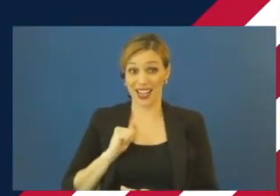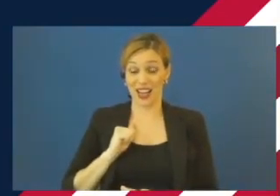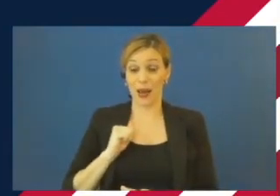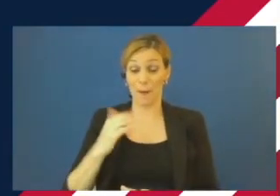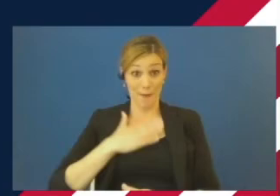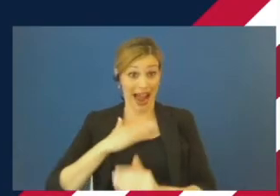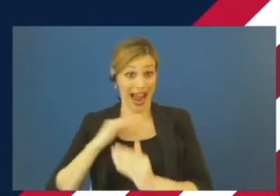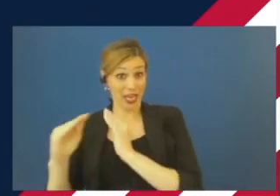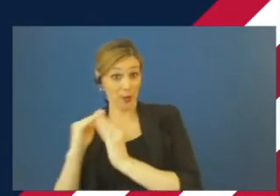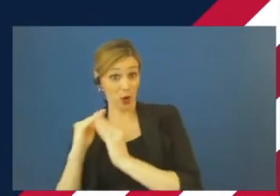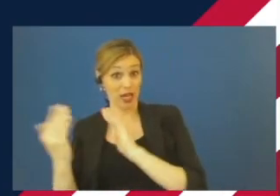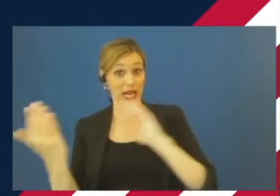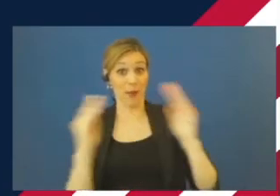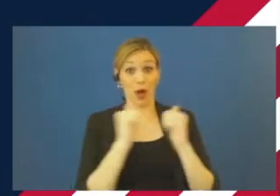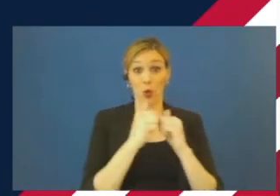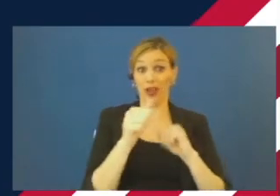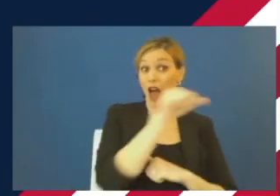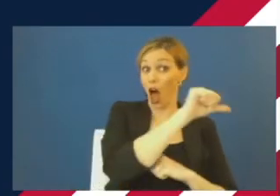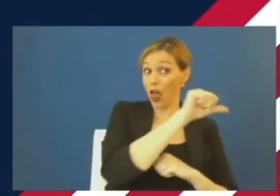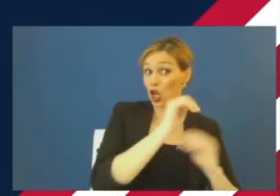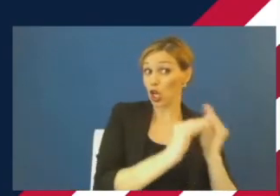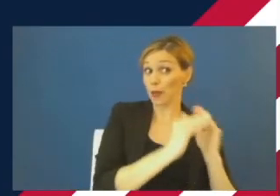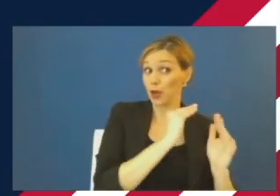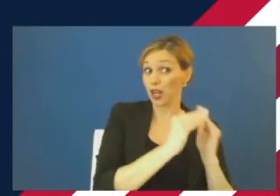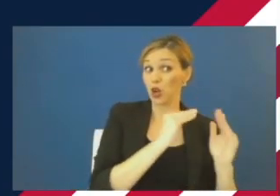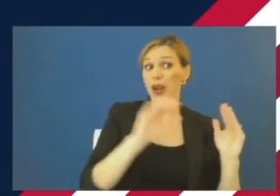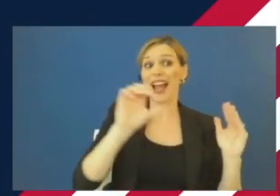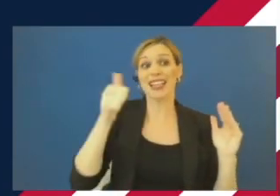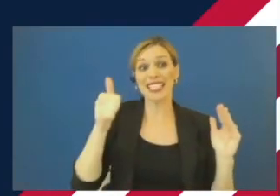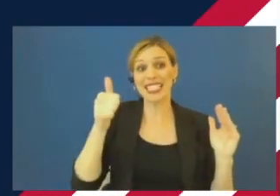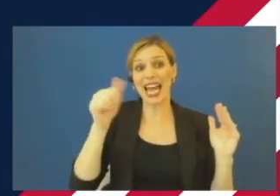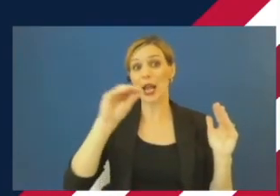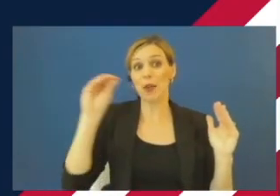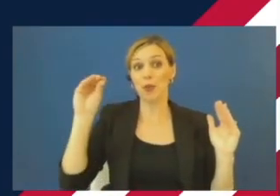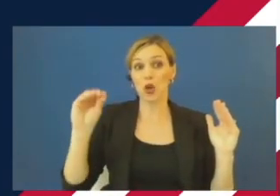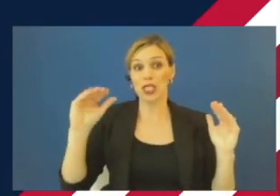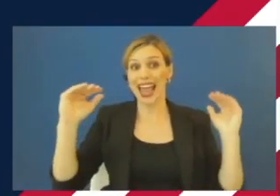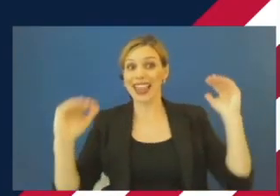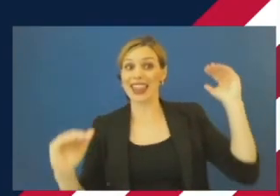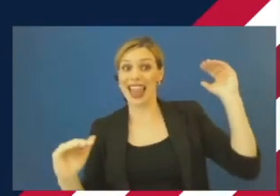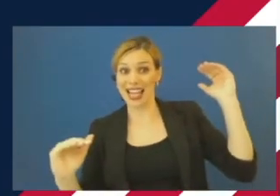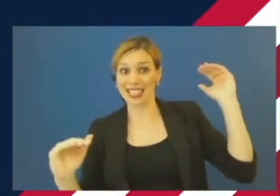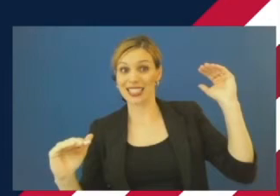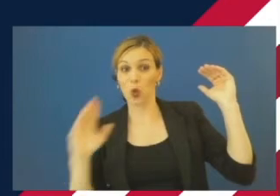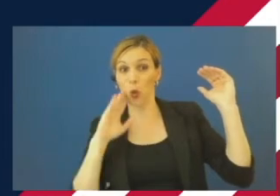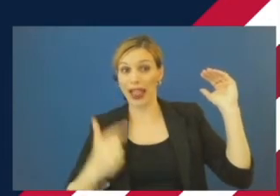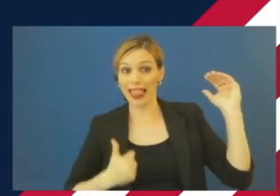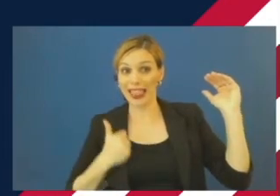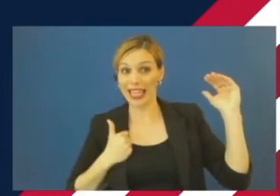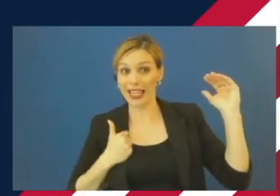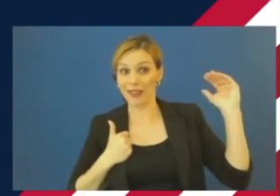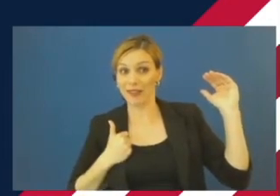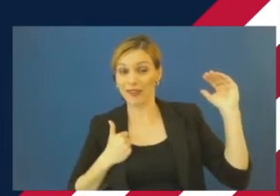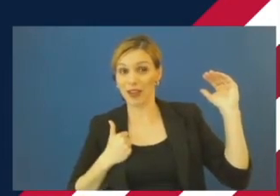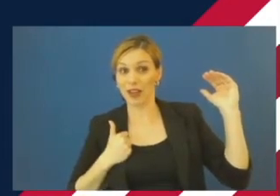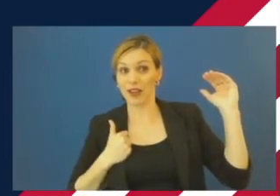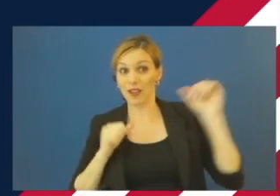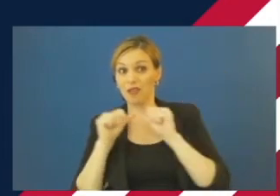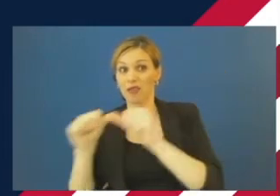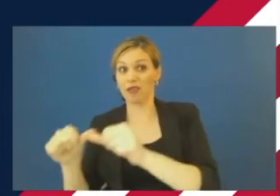a predominantly white community, not even 10 miles from my home. So thank you.